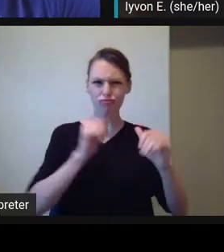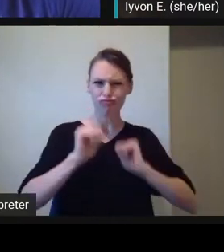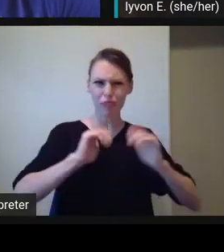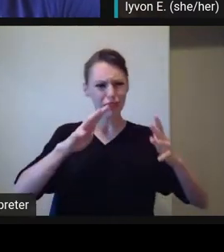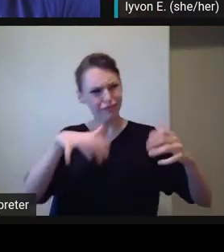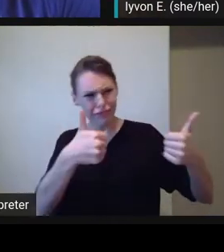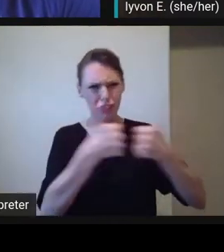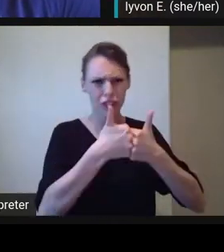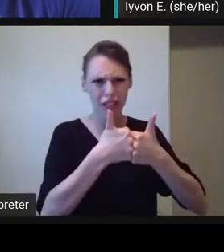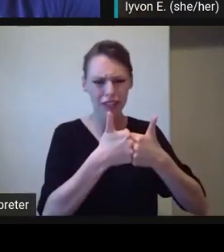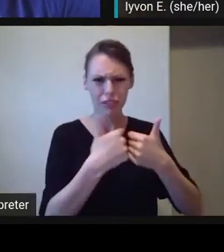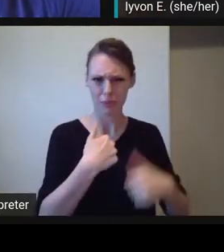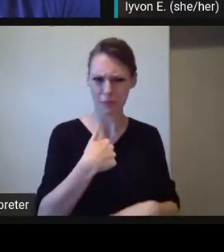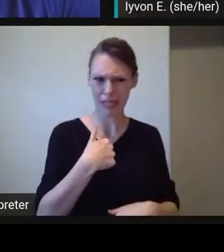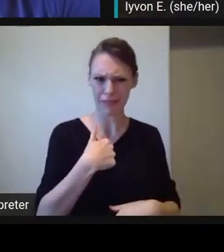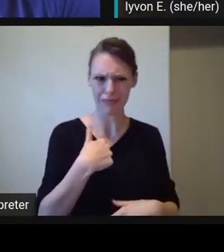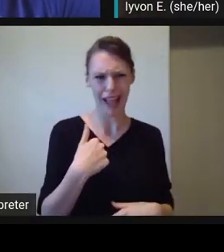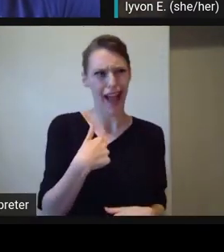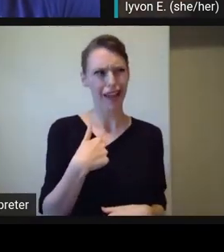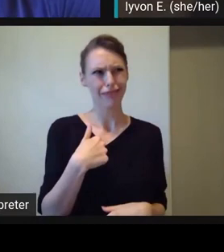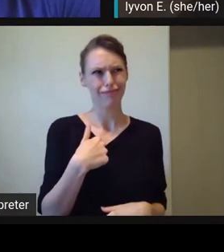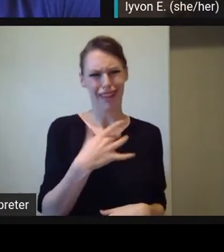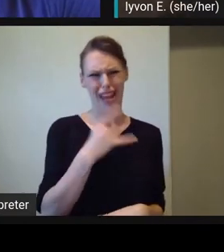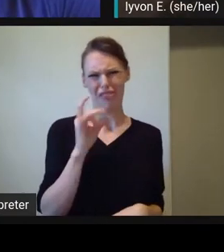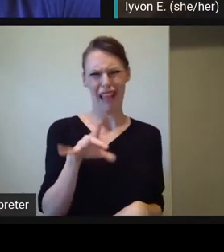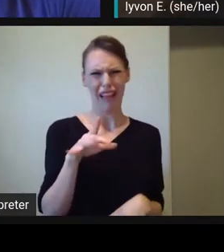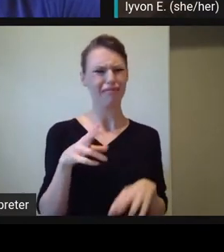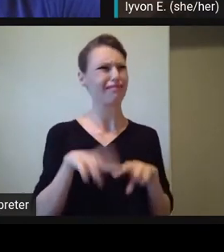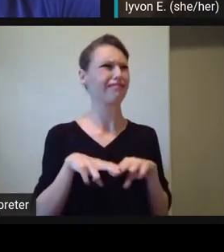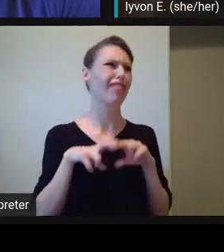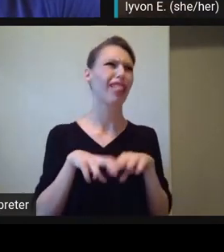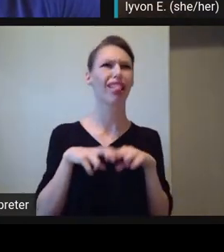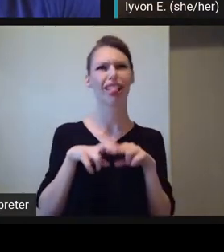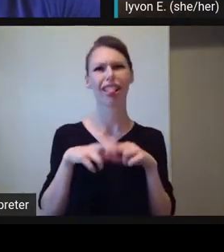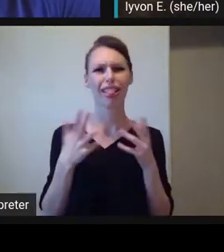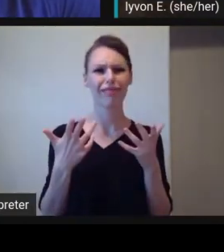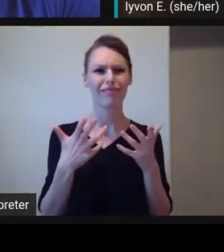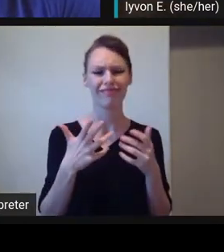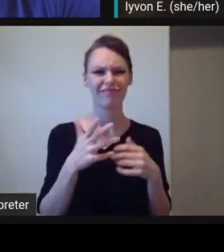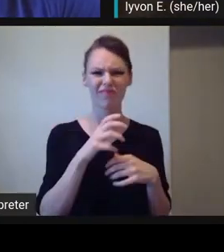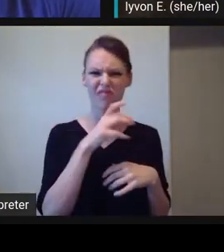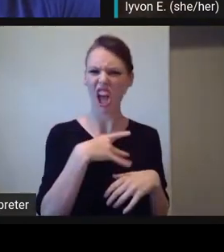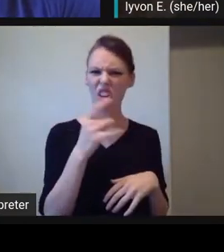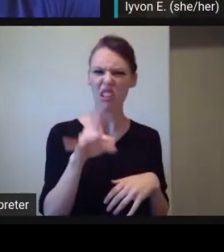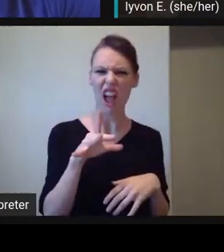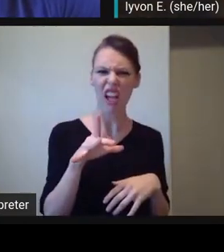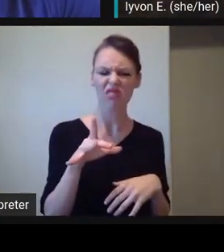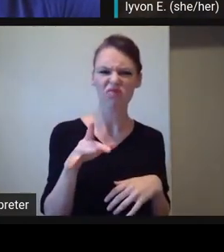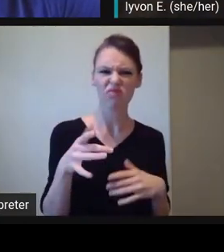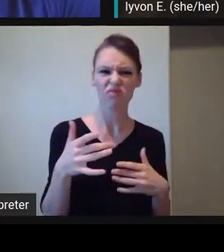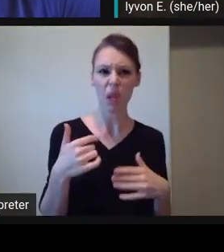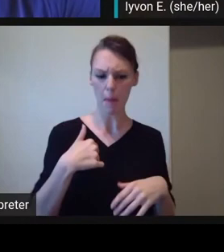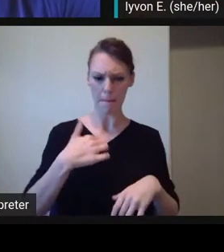to sit on my laurels as a producer. Like Parsnip, for example, we can produce parsnip like the back of our hand before the pandemic.